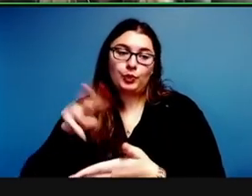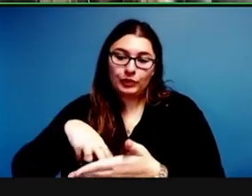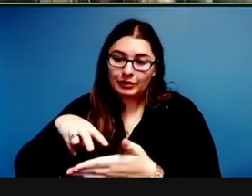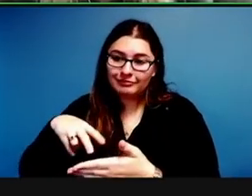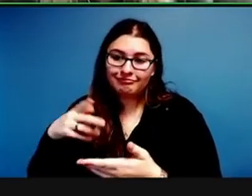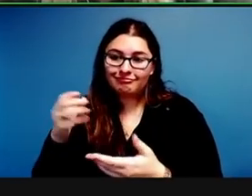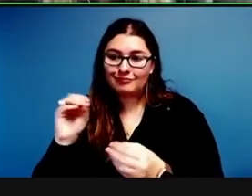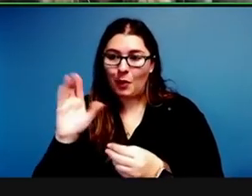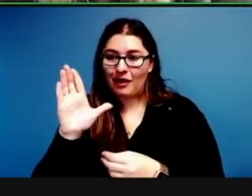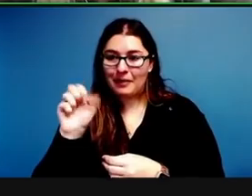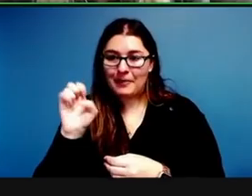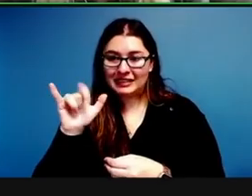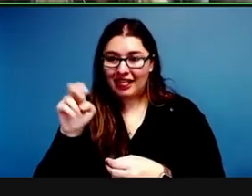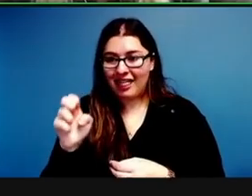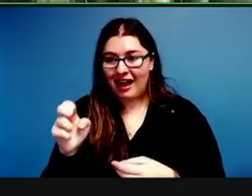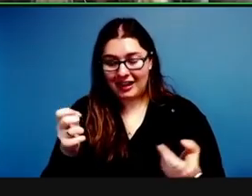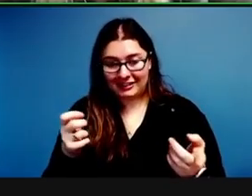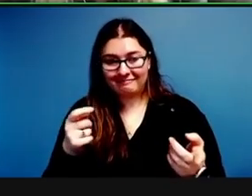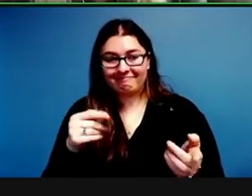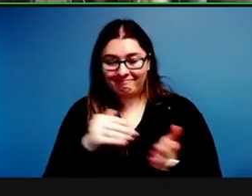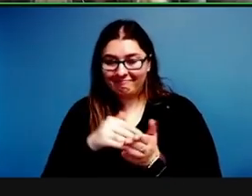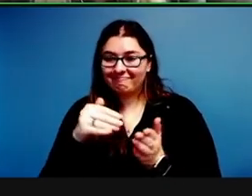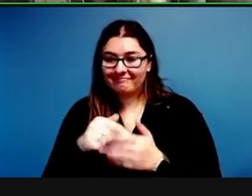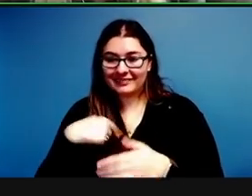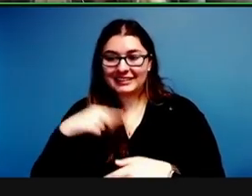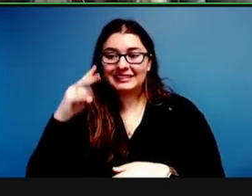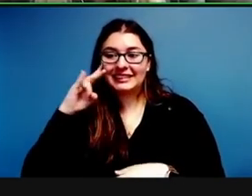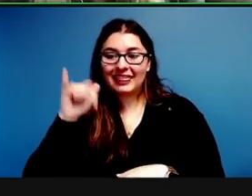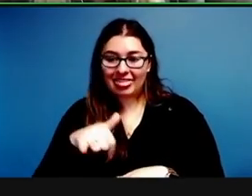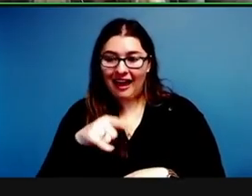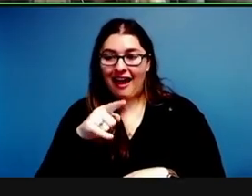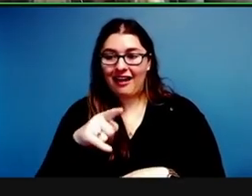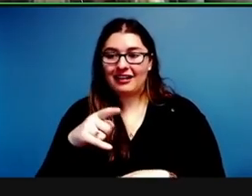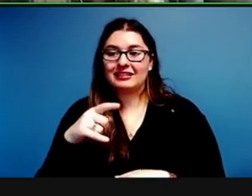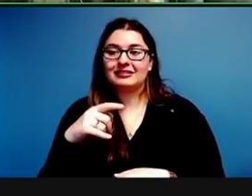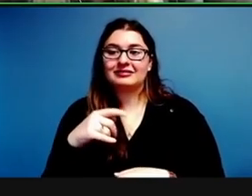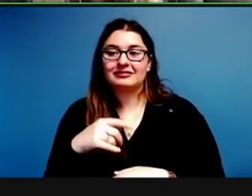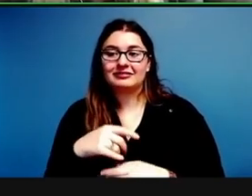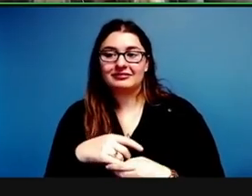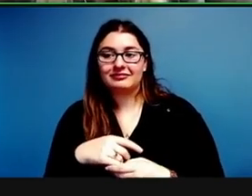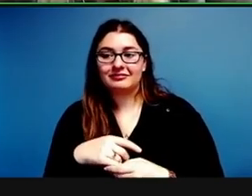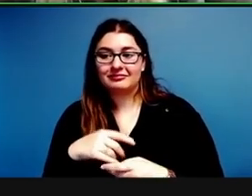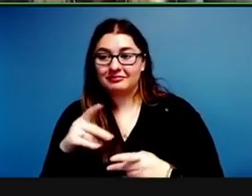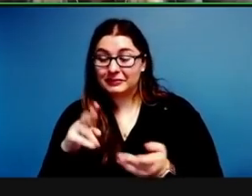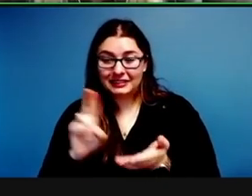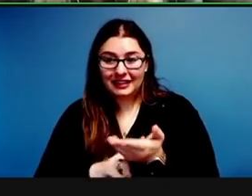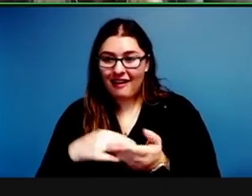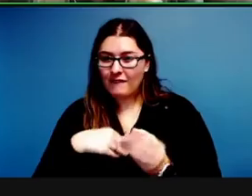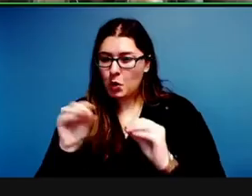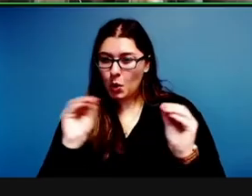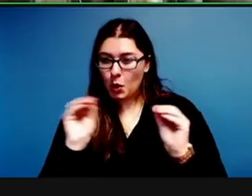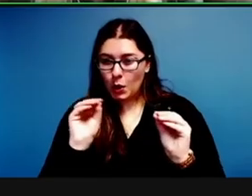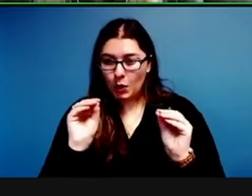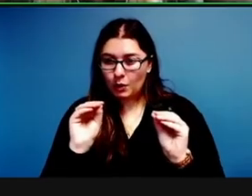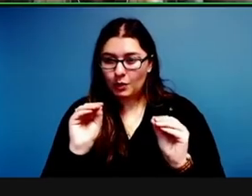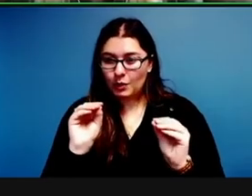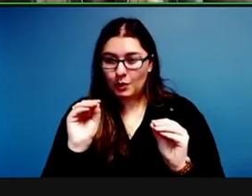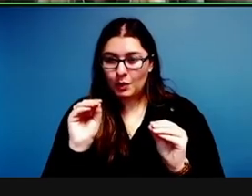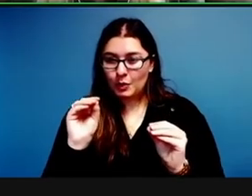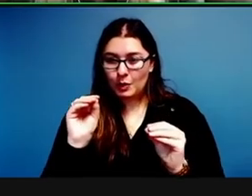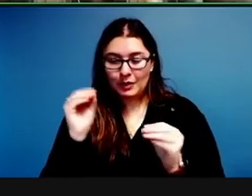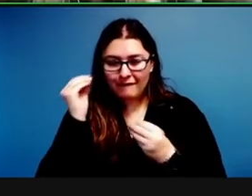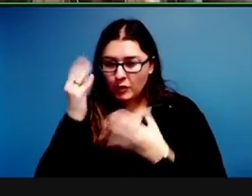no baseline. I do see this in final copies of IEPs that are signed where we have no